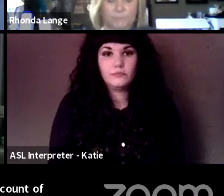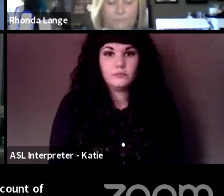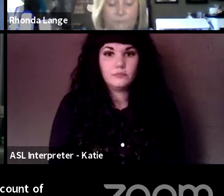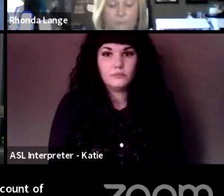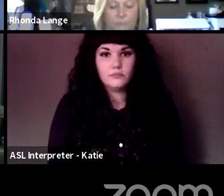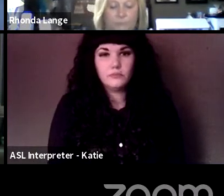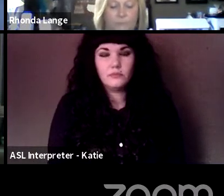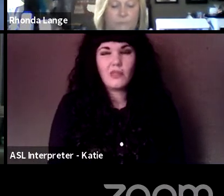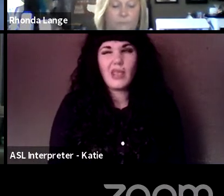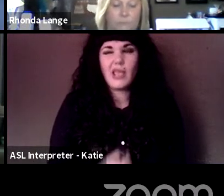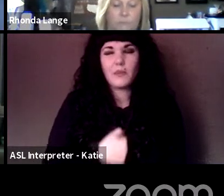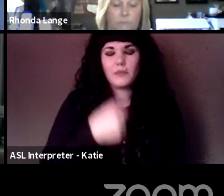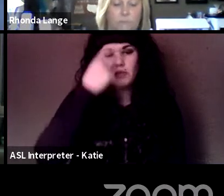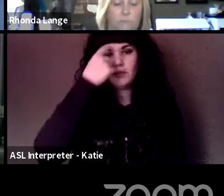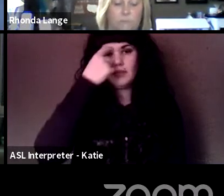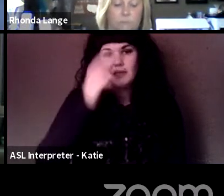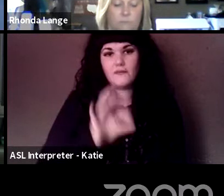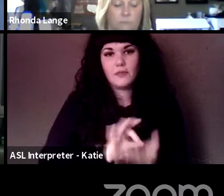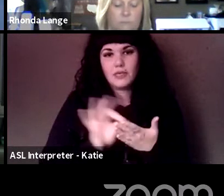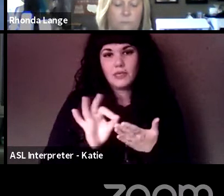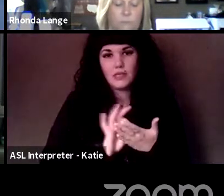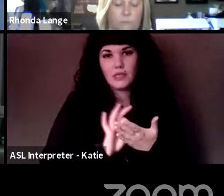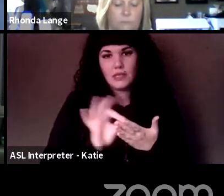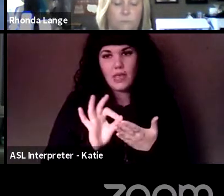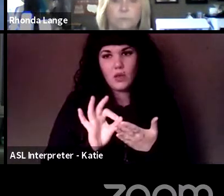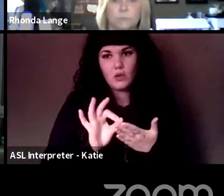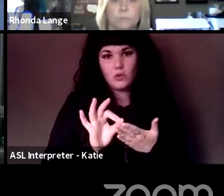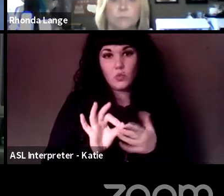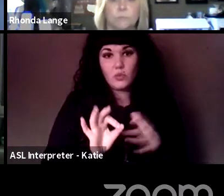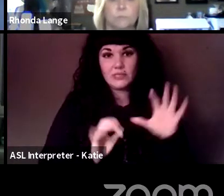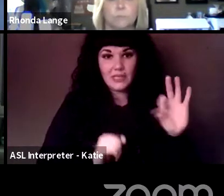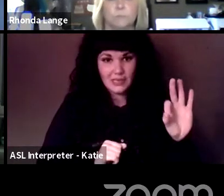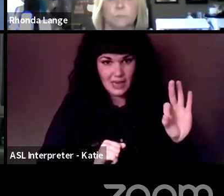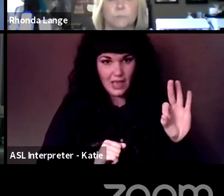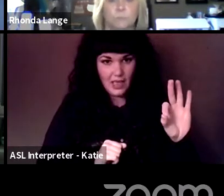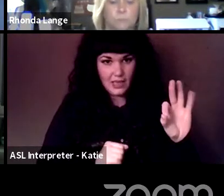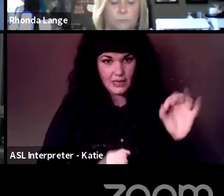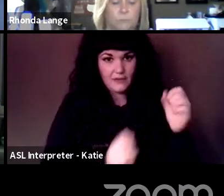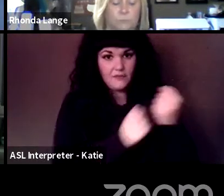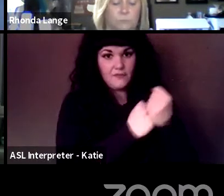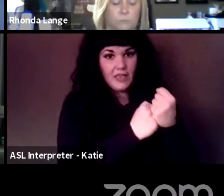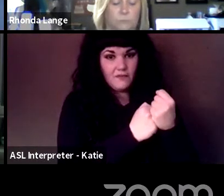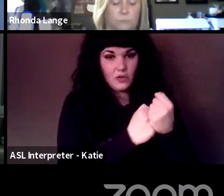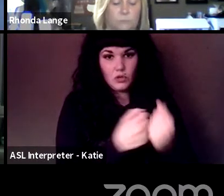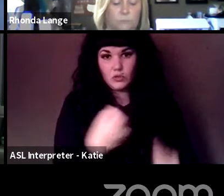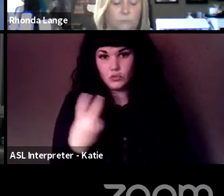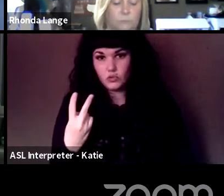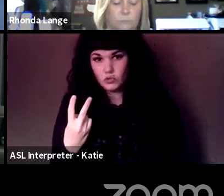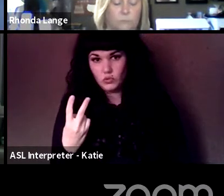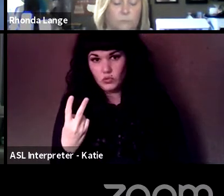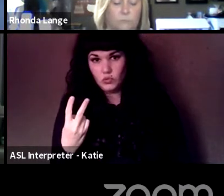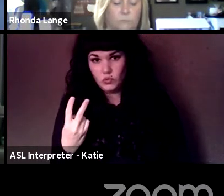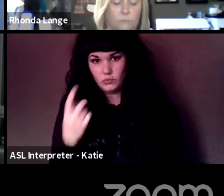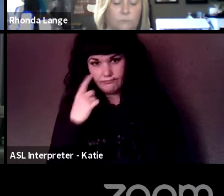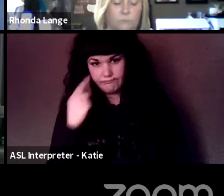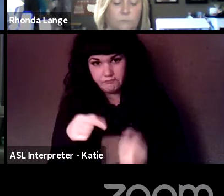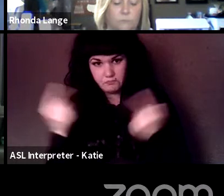I believe the count was 9 in favor and 2 not in favor.